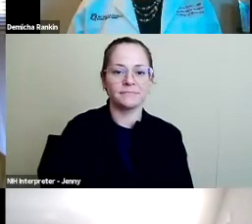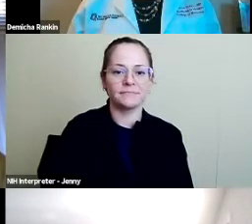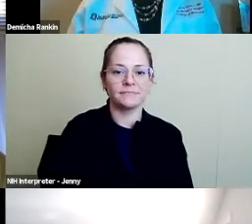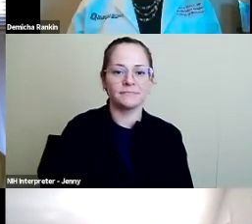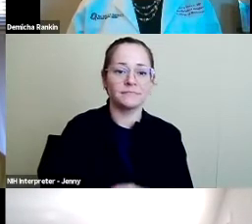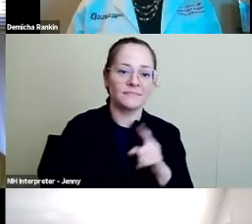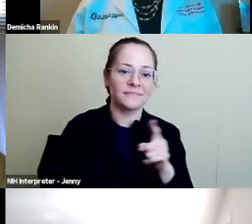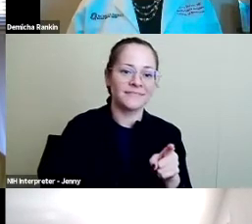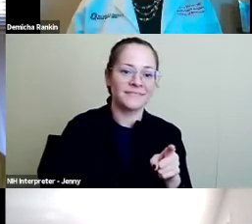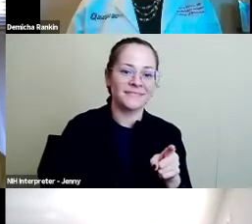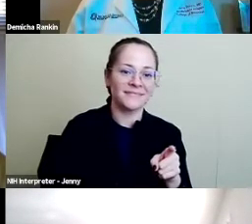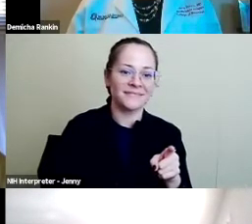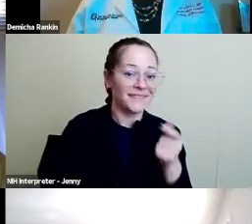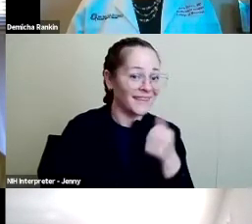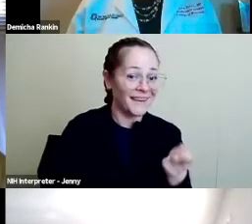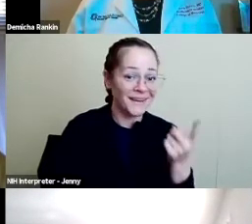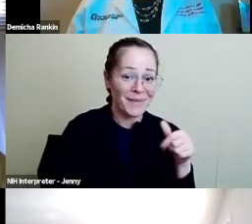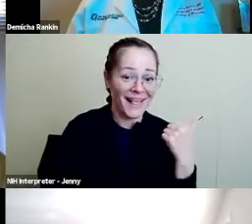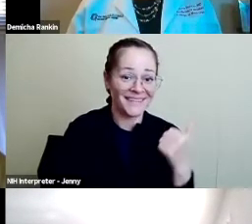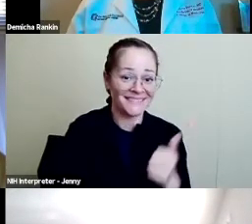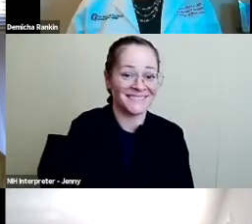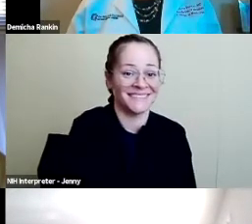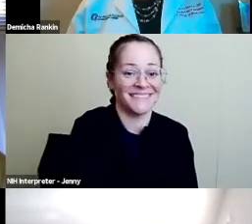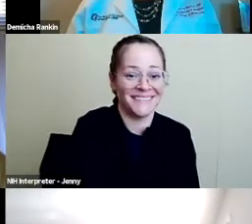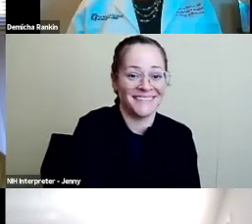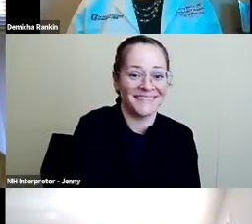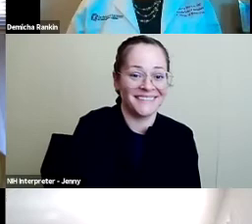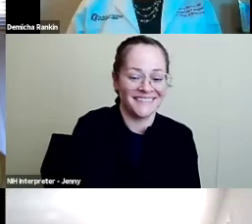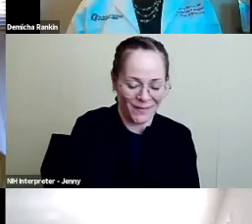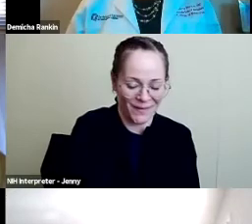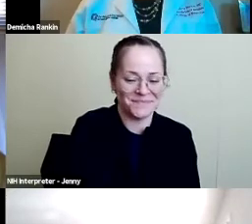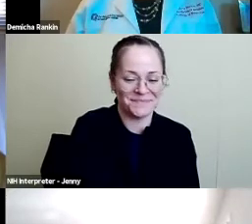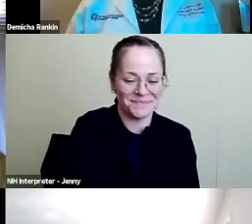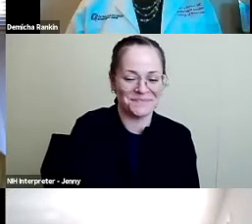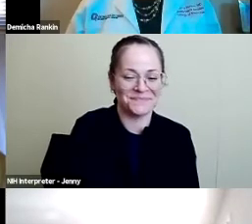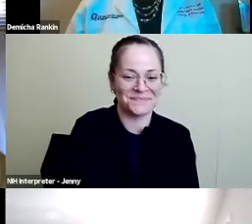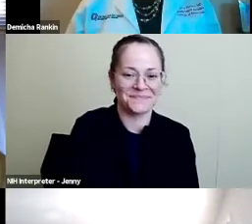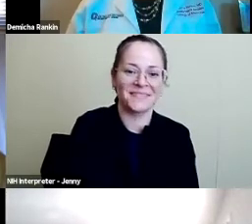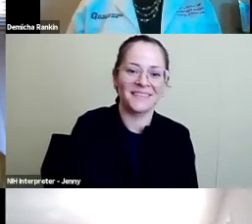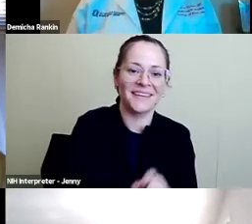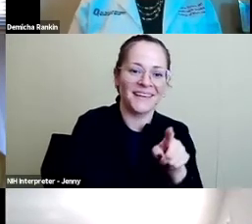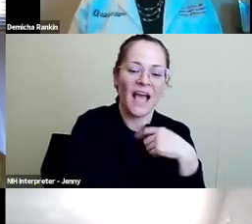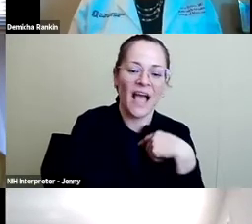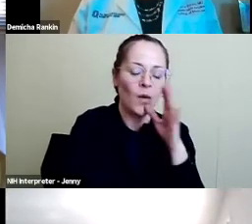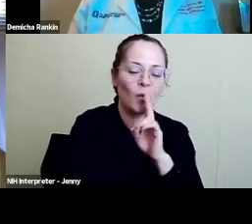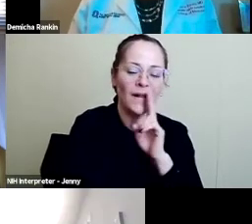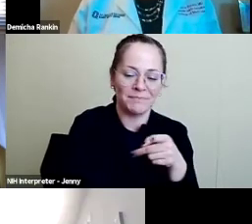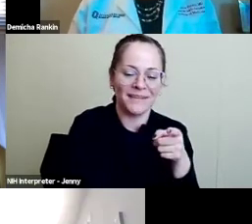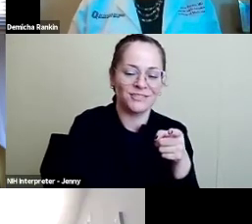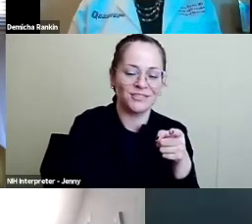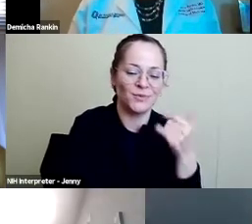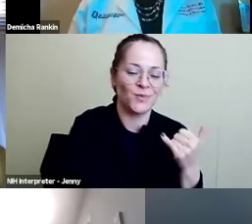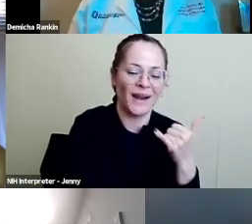Great. Anybody else? Okay. I'll just mention that I'm